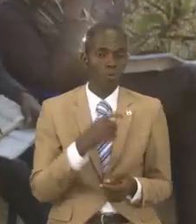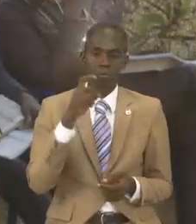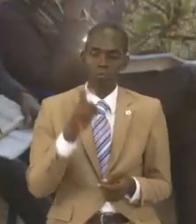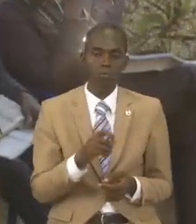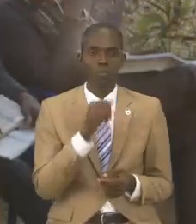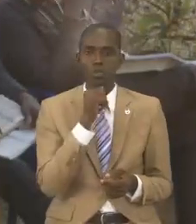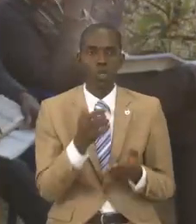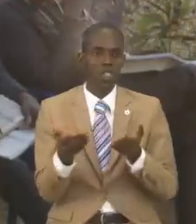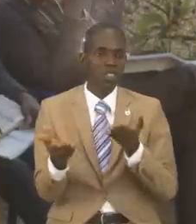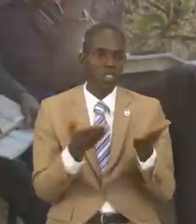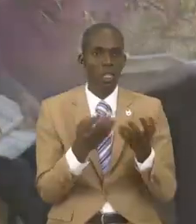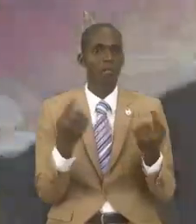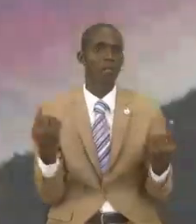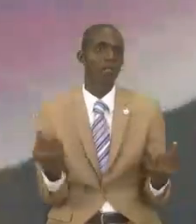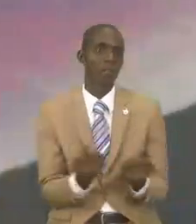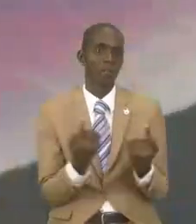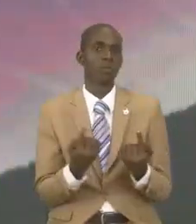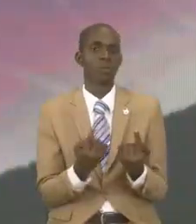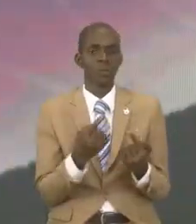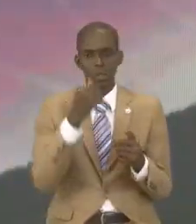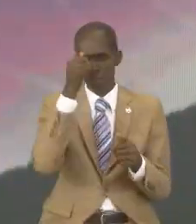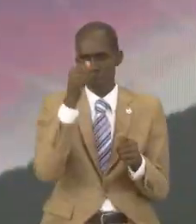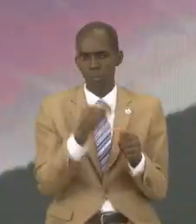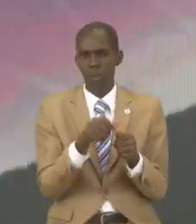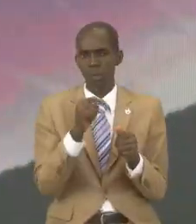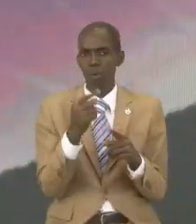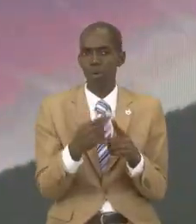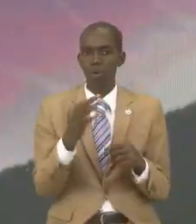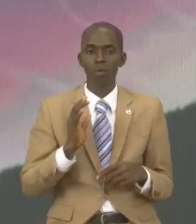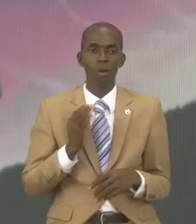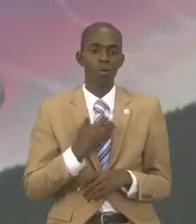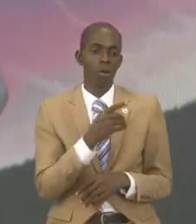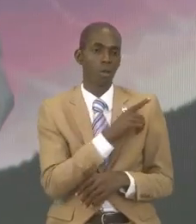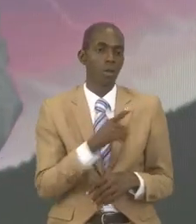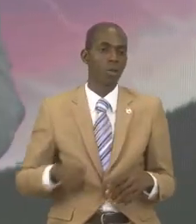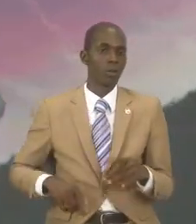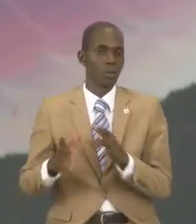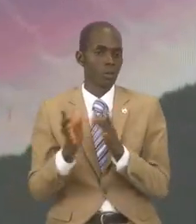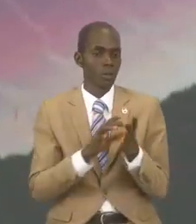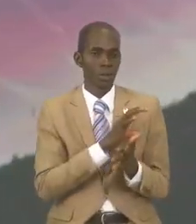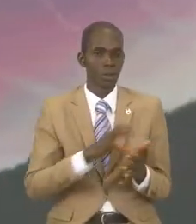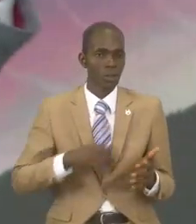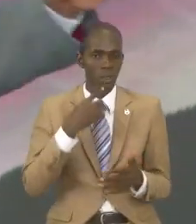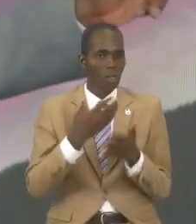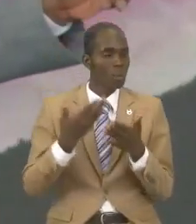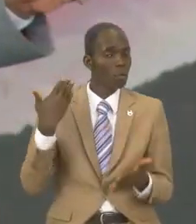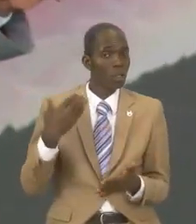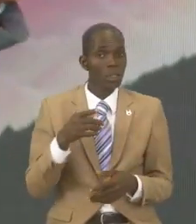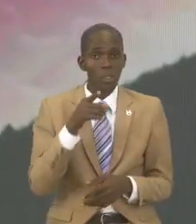serve sin. Do you remember the statement of our Lord Jesus Christ? Ye